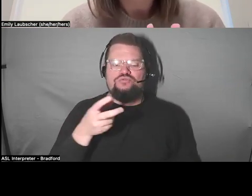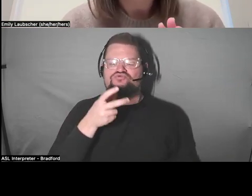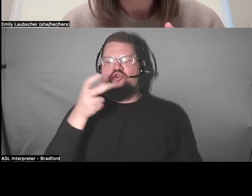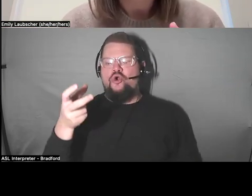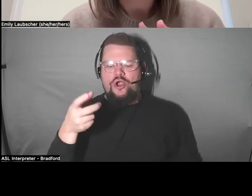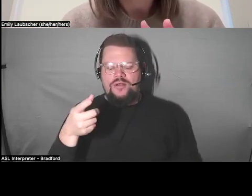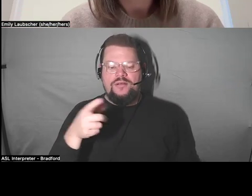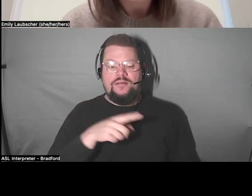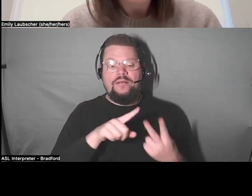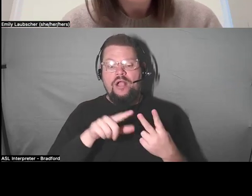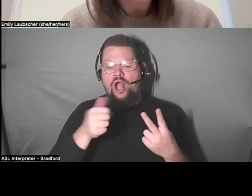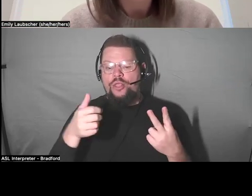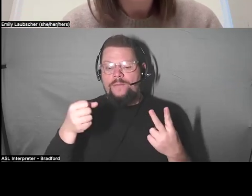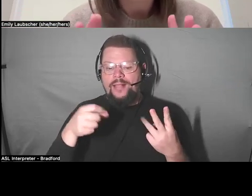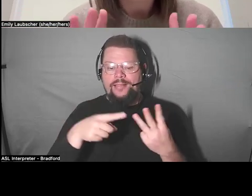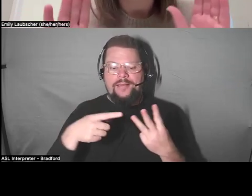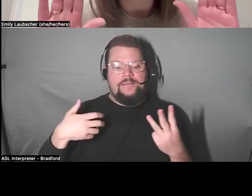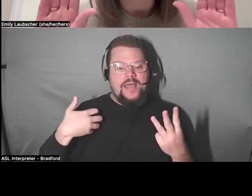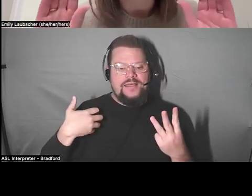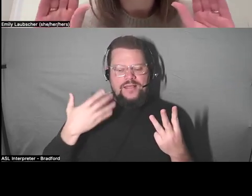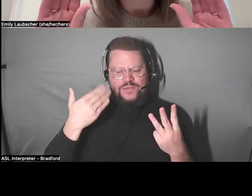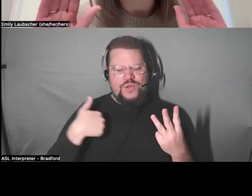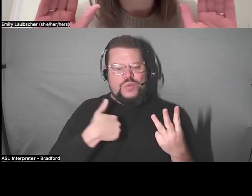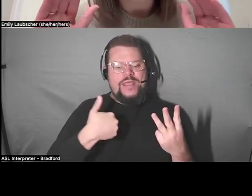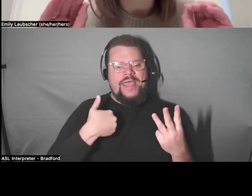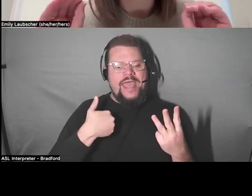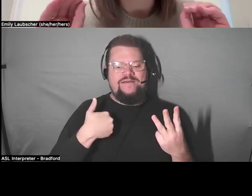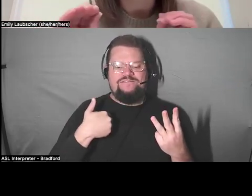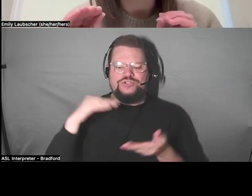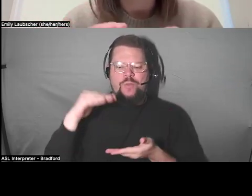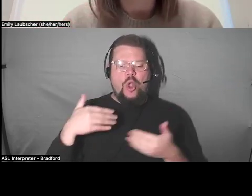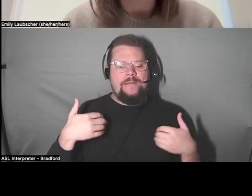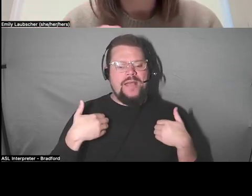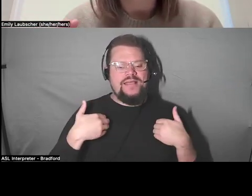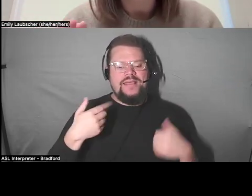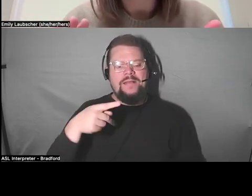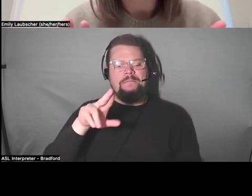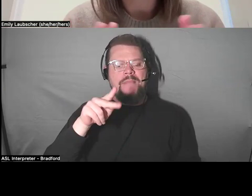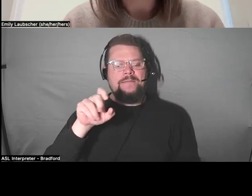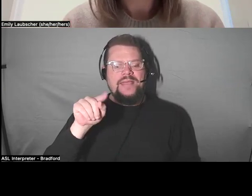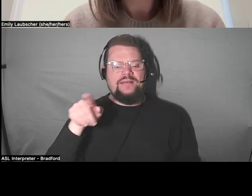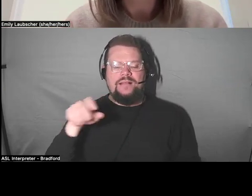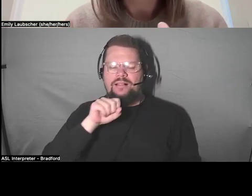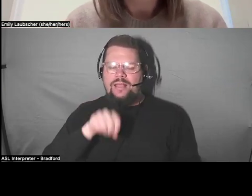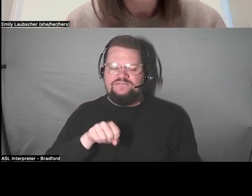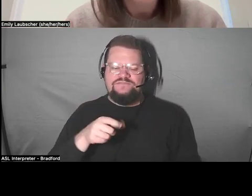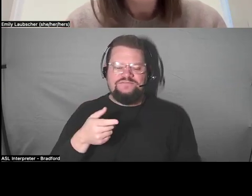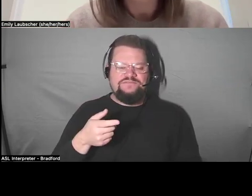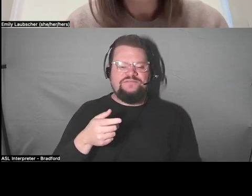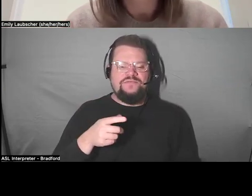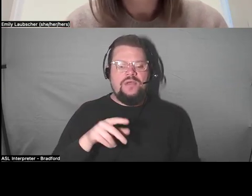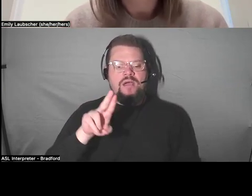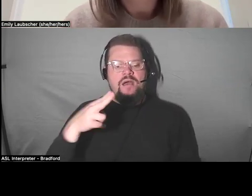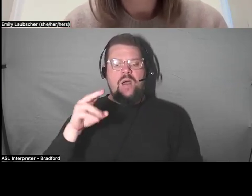Milk, Monkey, because we had these little monkey puppets that she really, really loved.